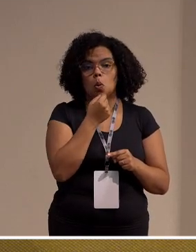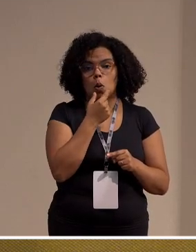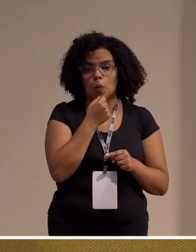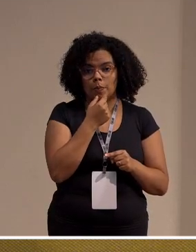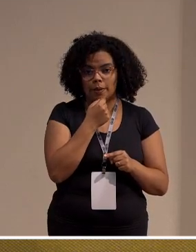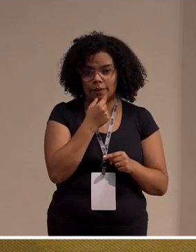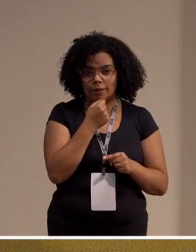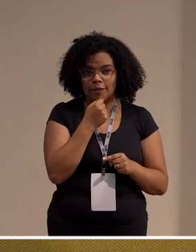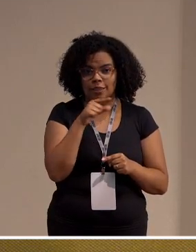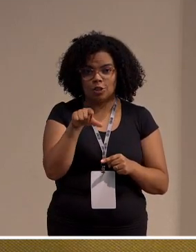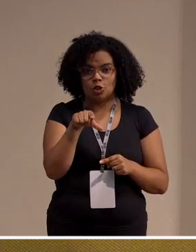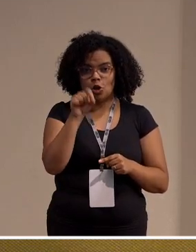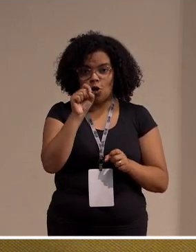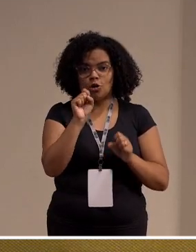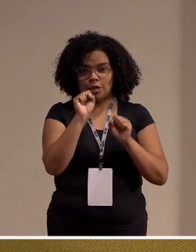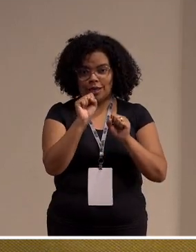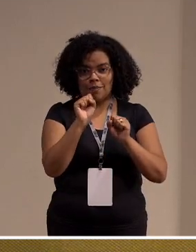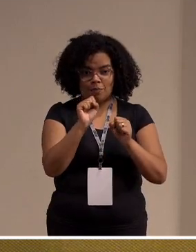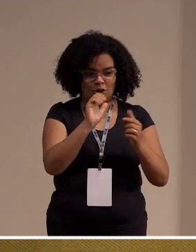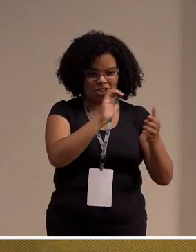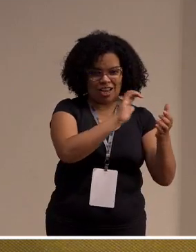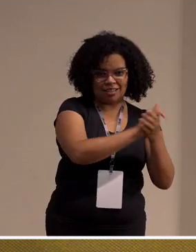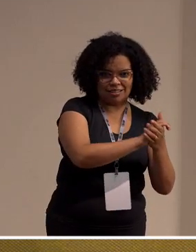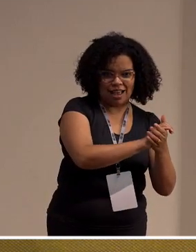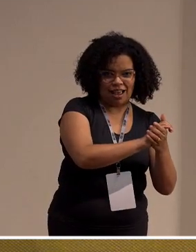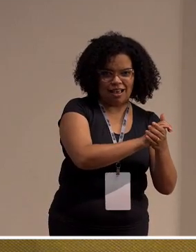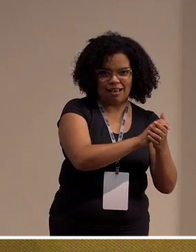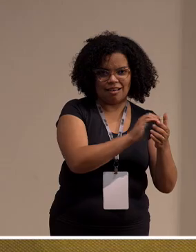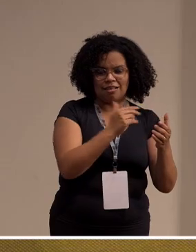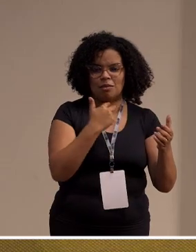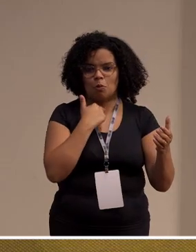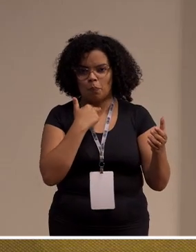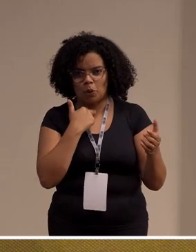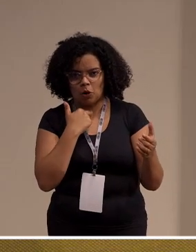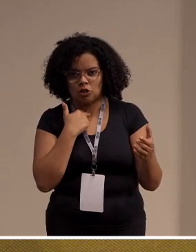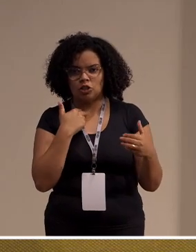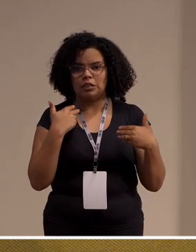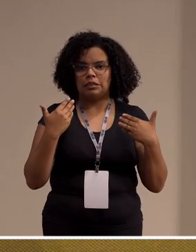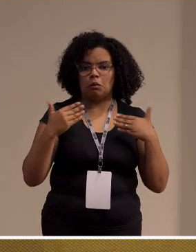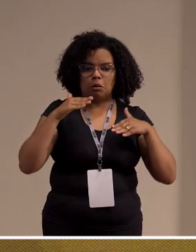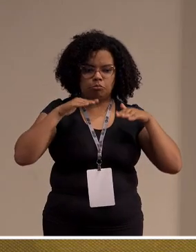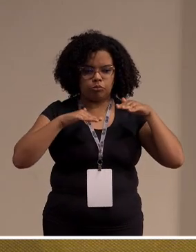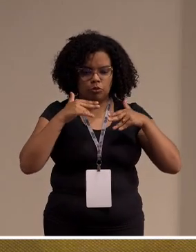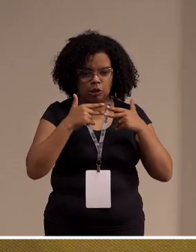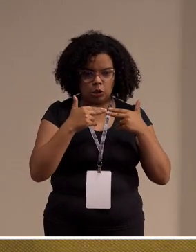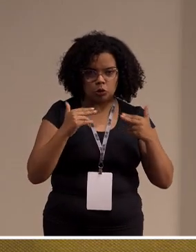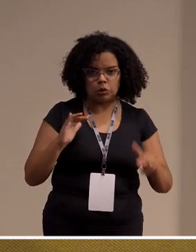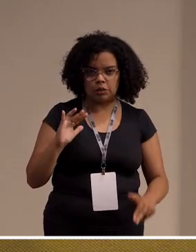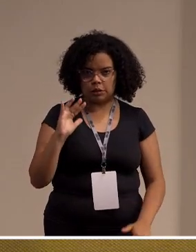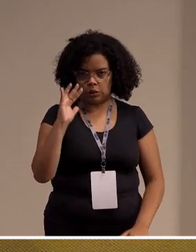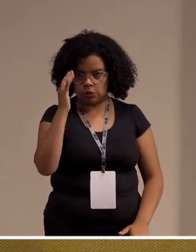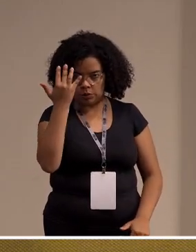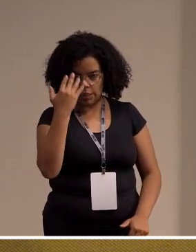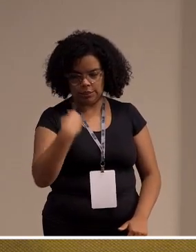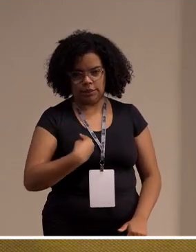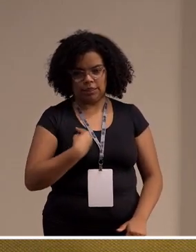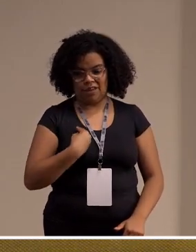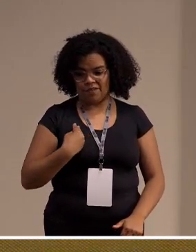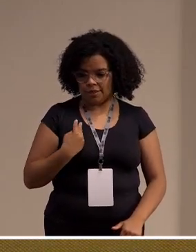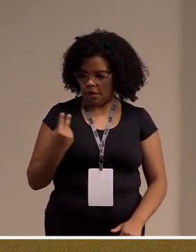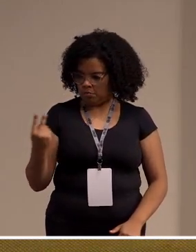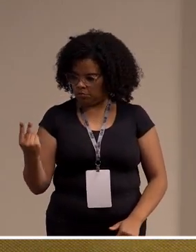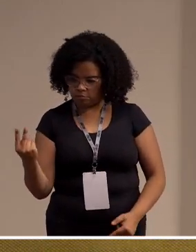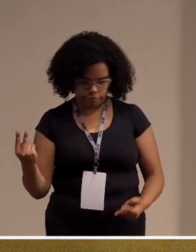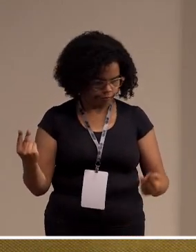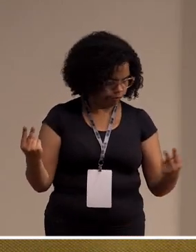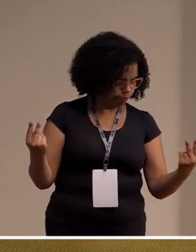And certain developments happen in their lives where they're kind of faced with this question,